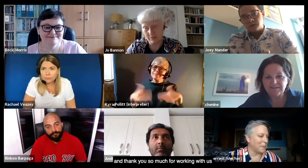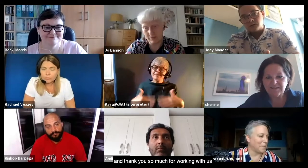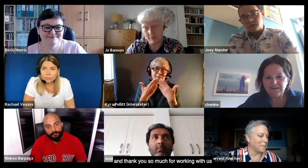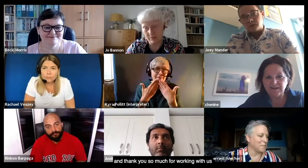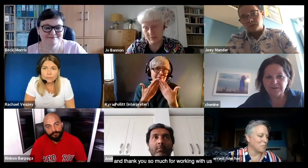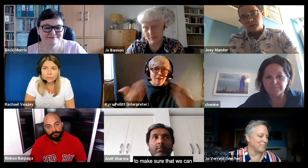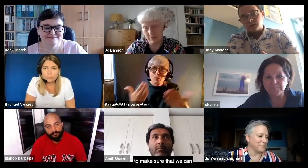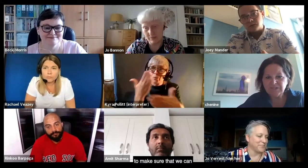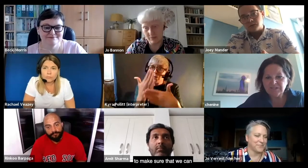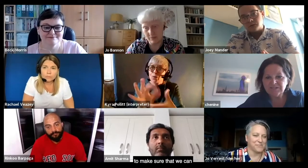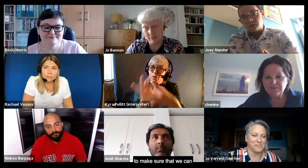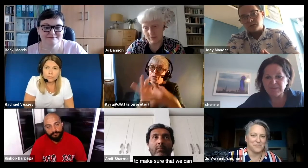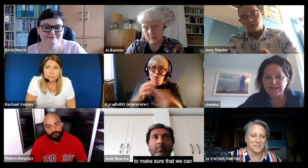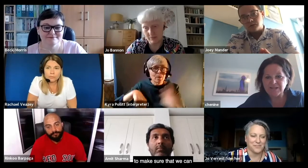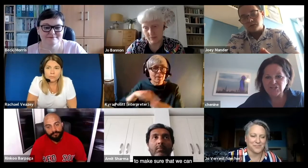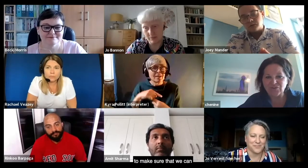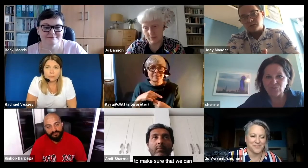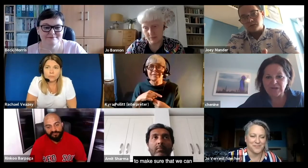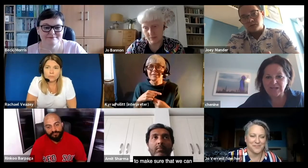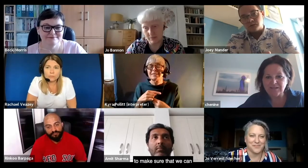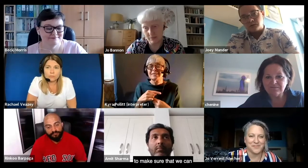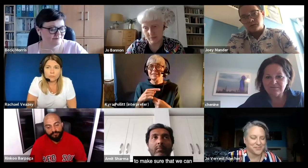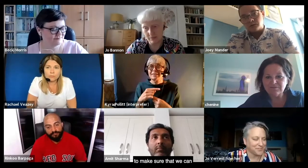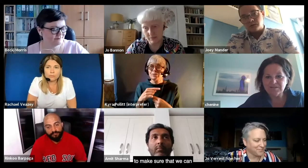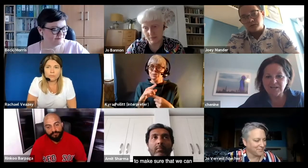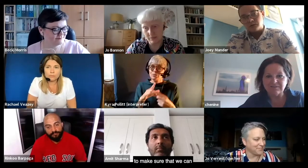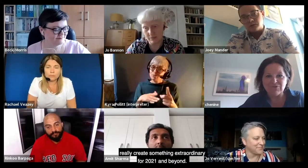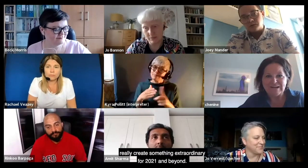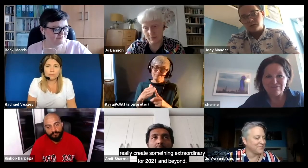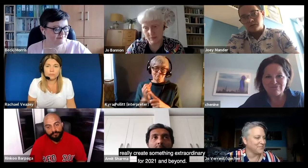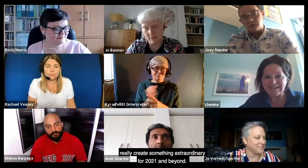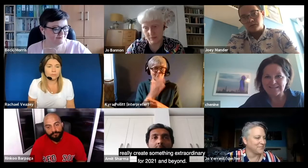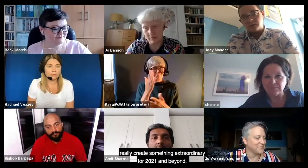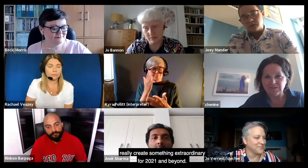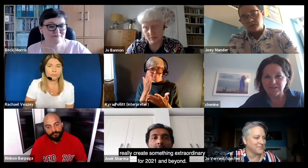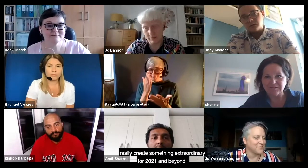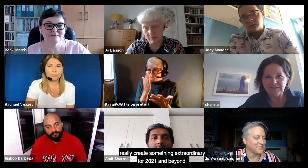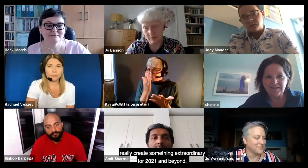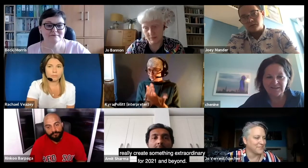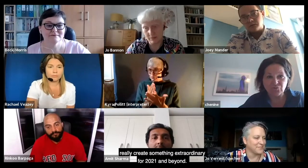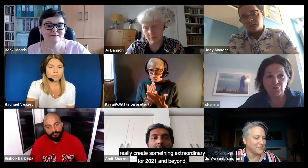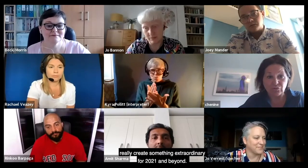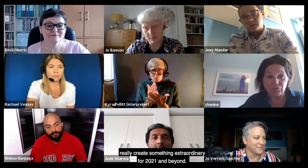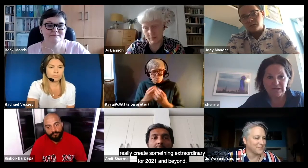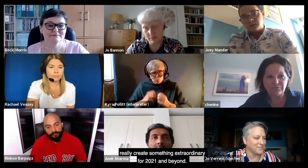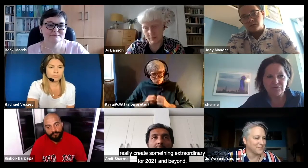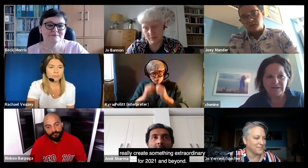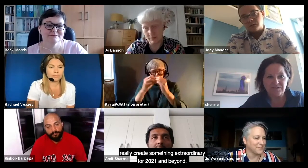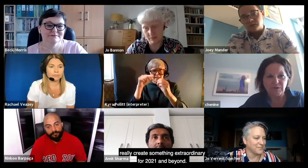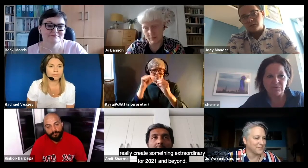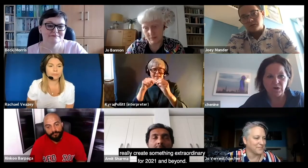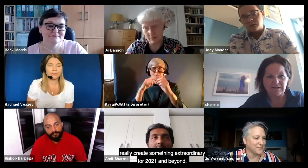us to make sure that we can really create something extraordinary